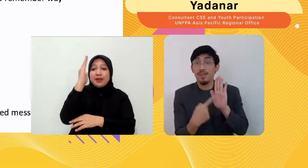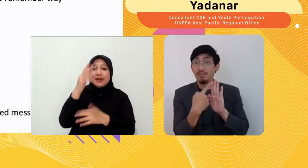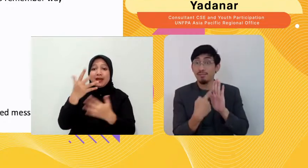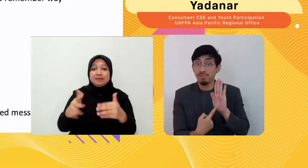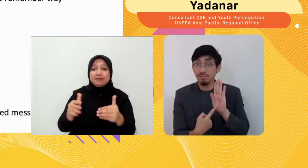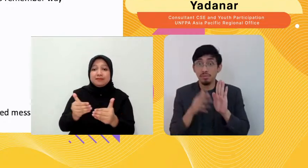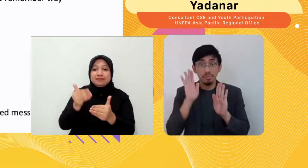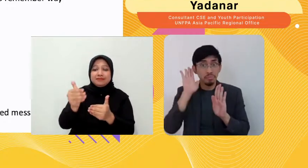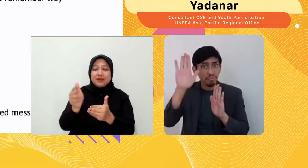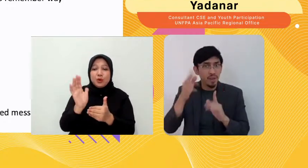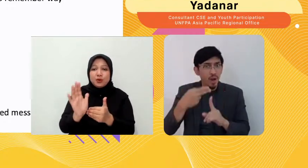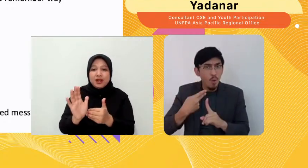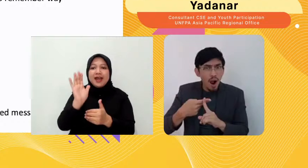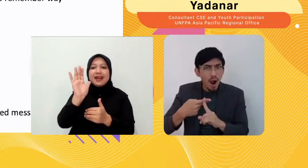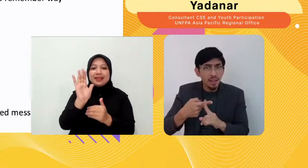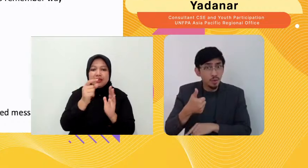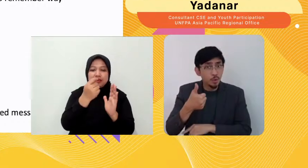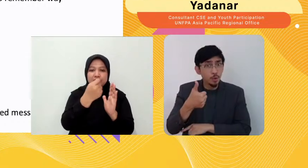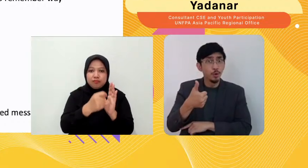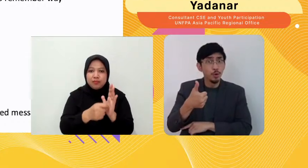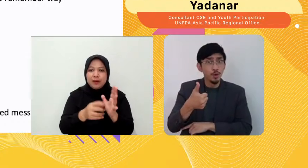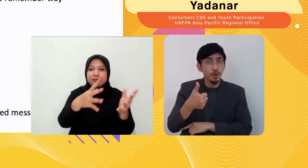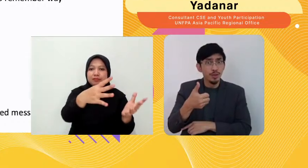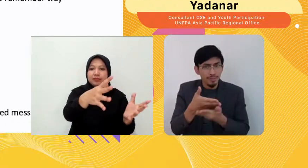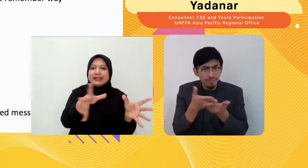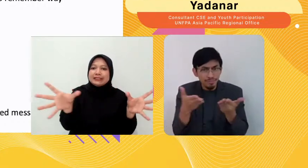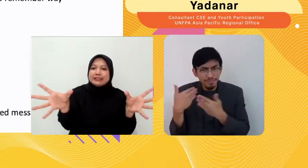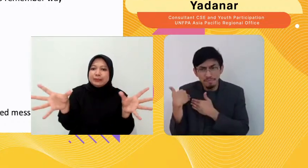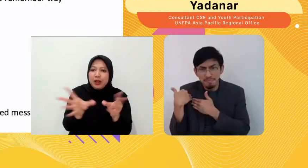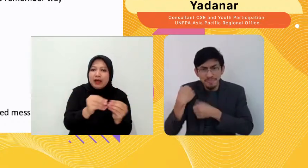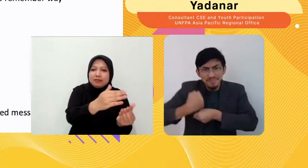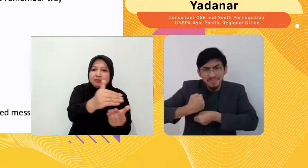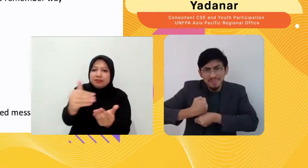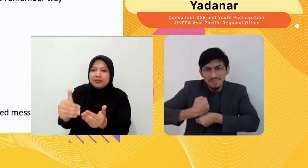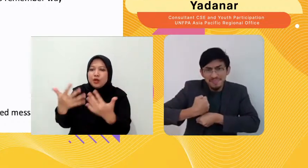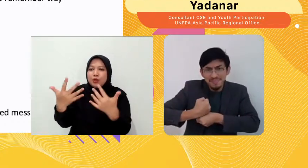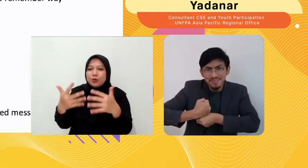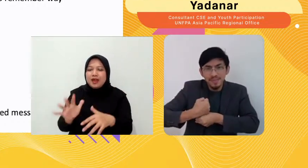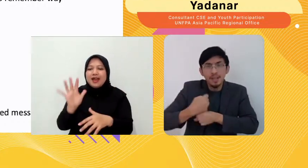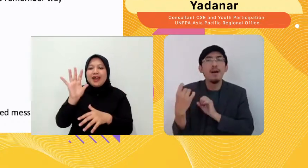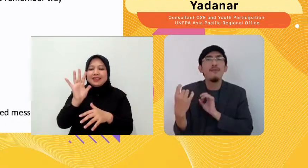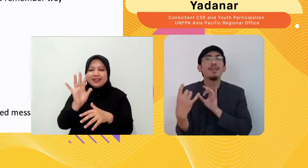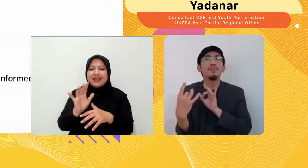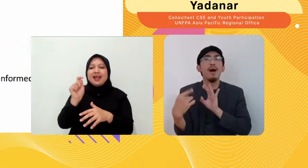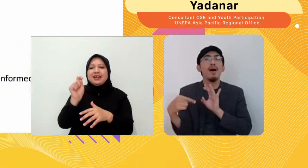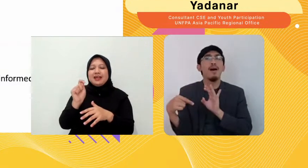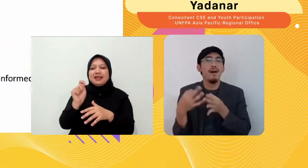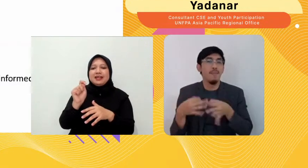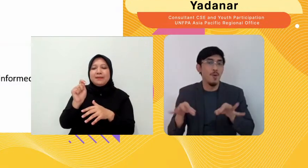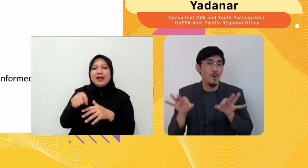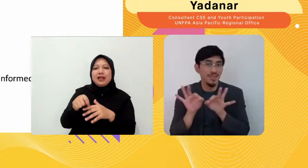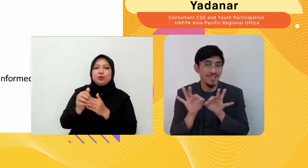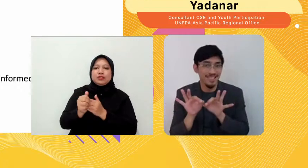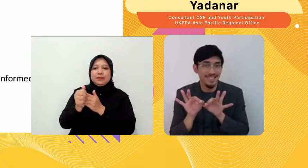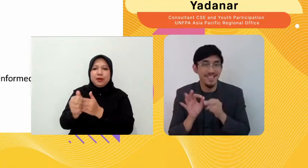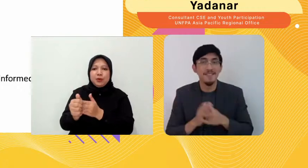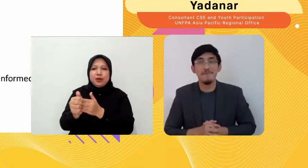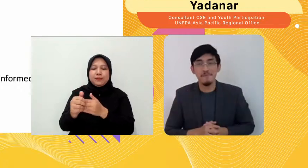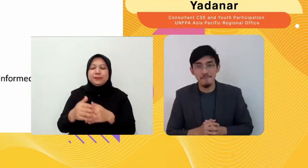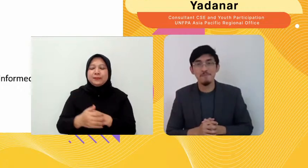the checklist and we will share with all the DSE community members. So along with the